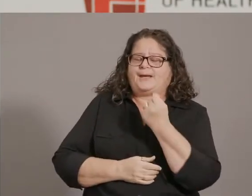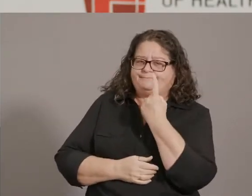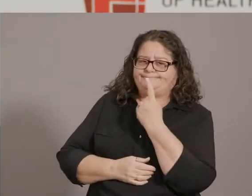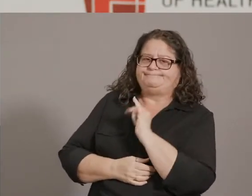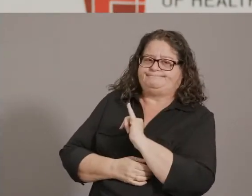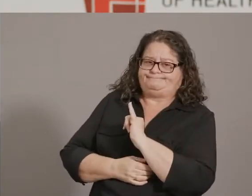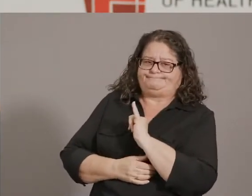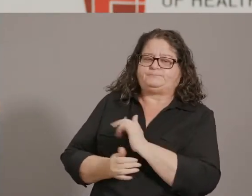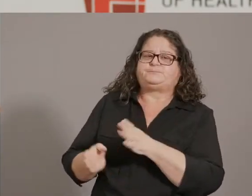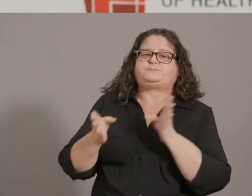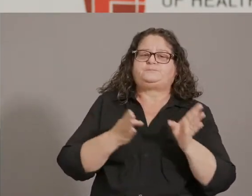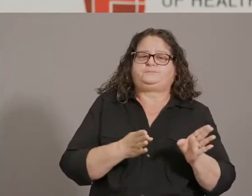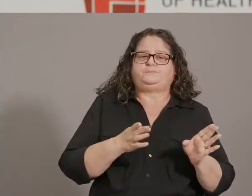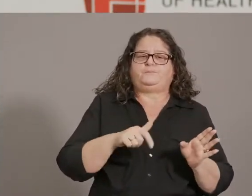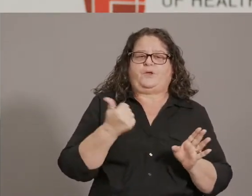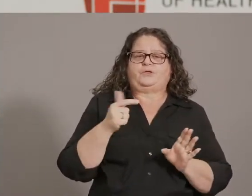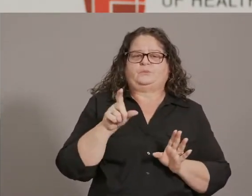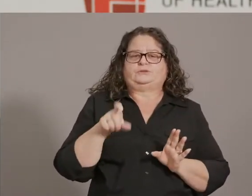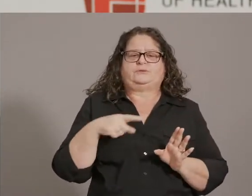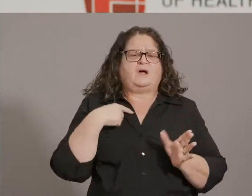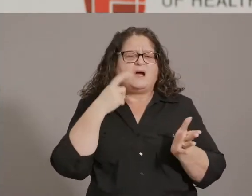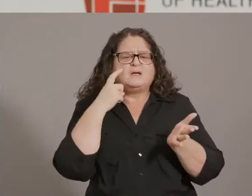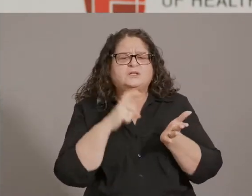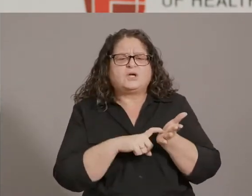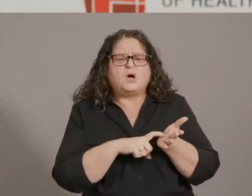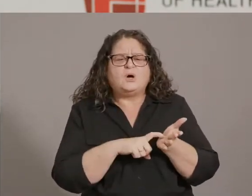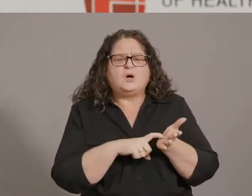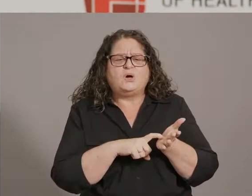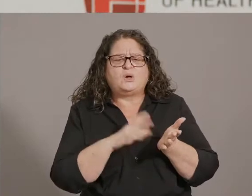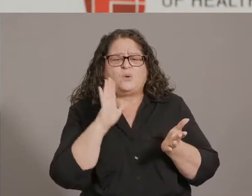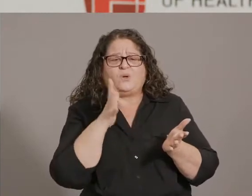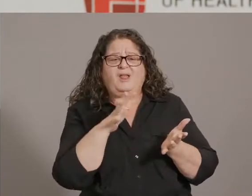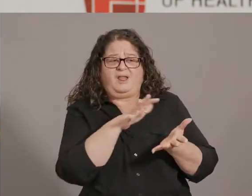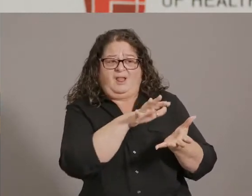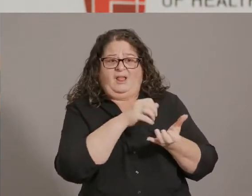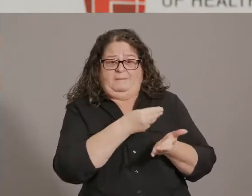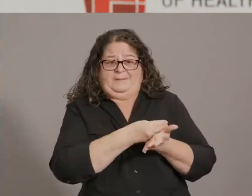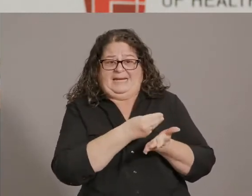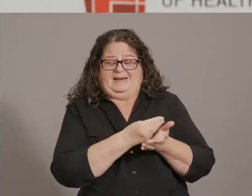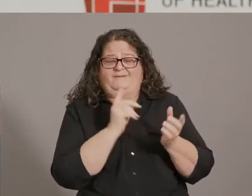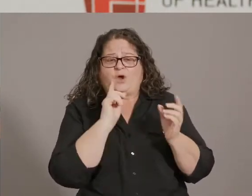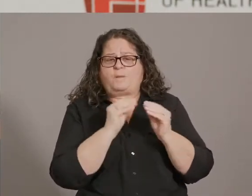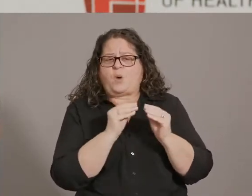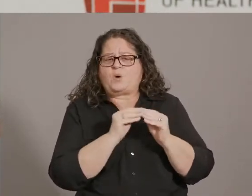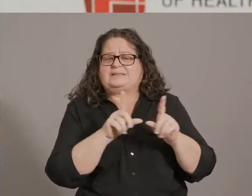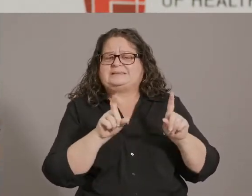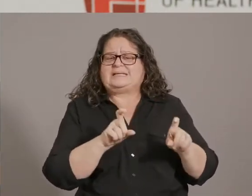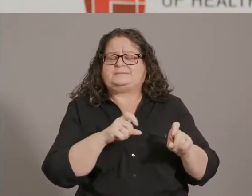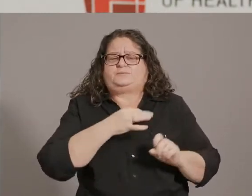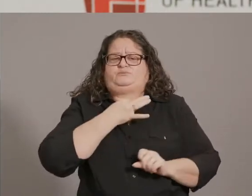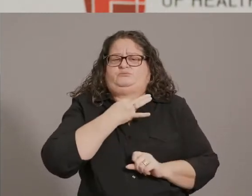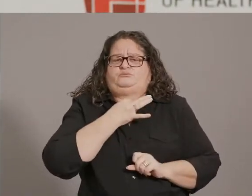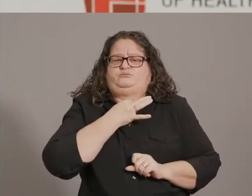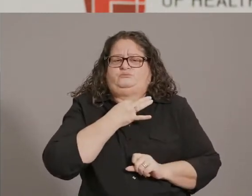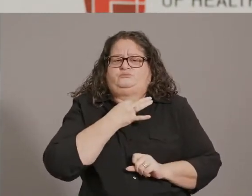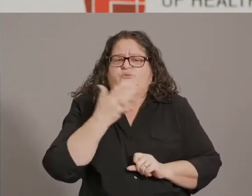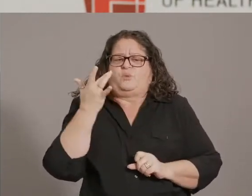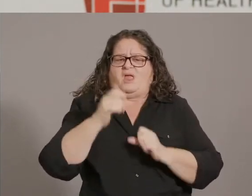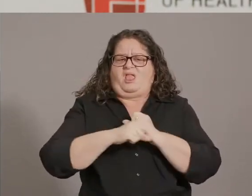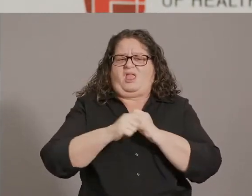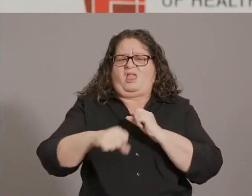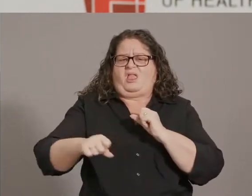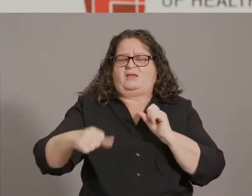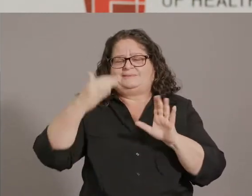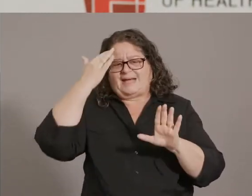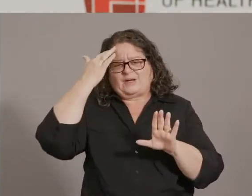Yeah. What took so long? I mean, you know, you were down in Pima County. I'm sure you got an earful down there from the